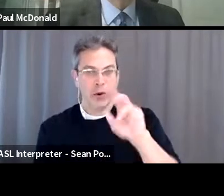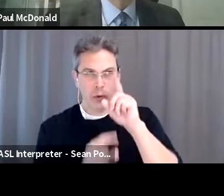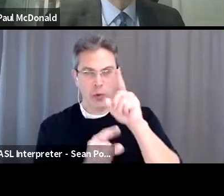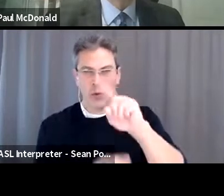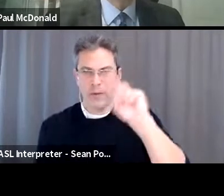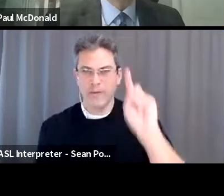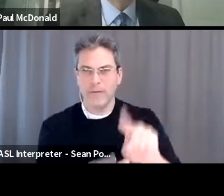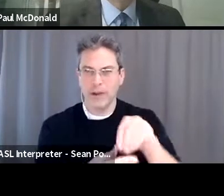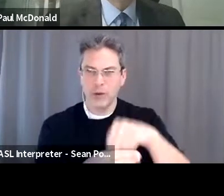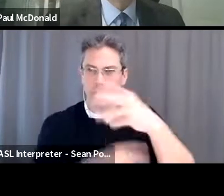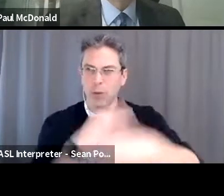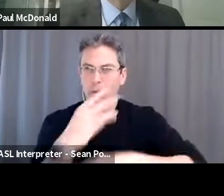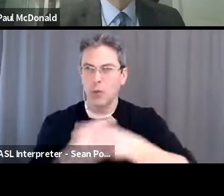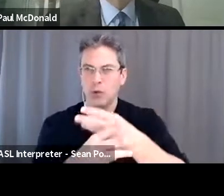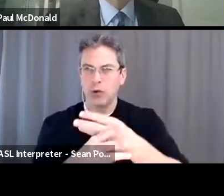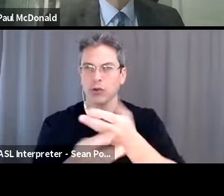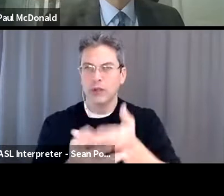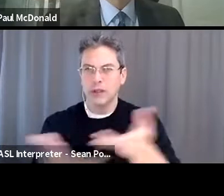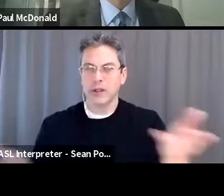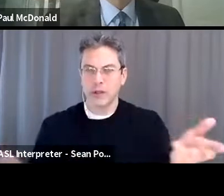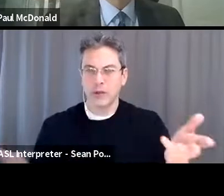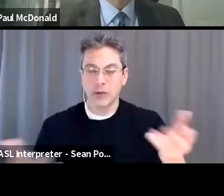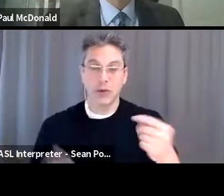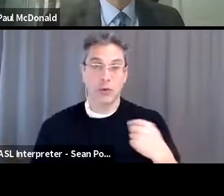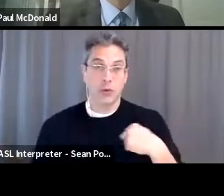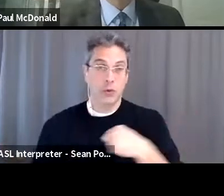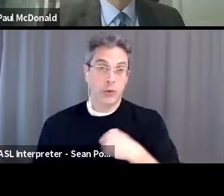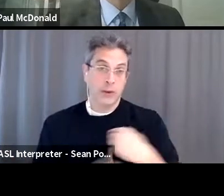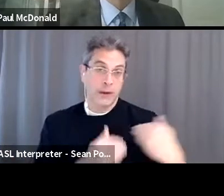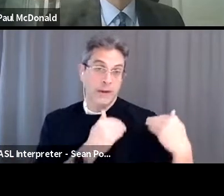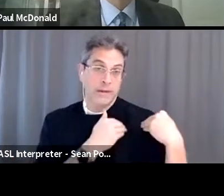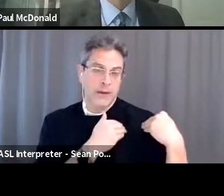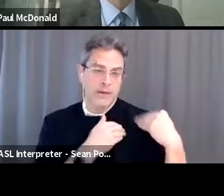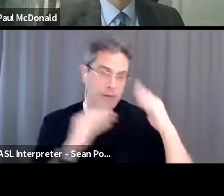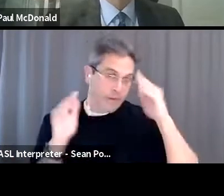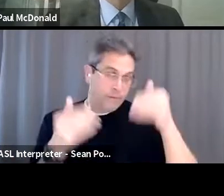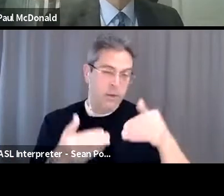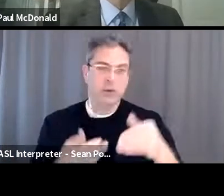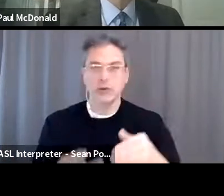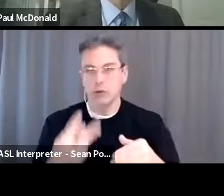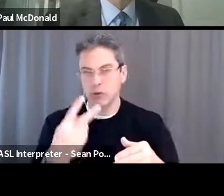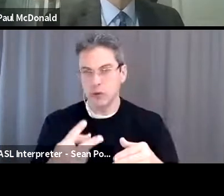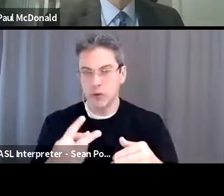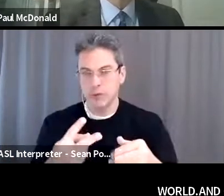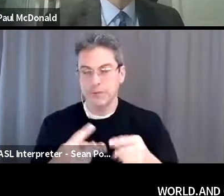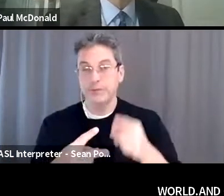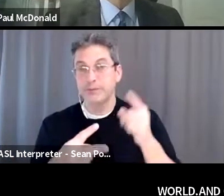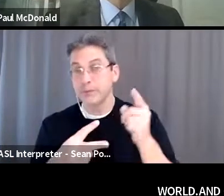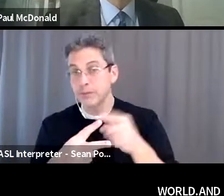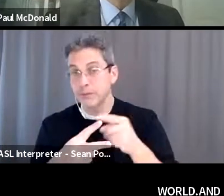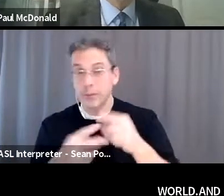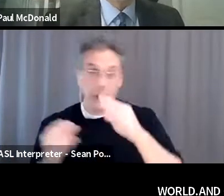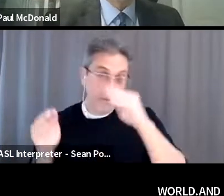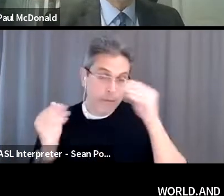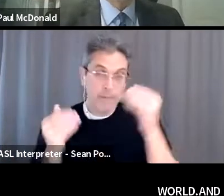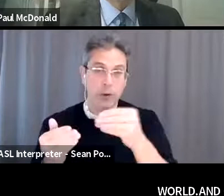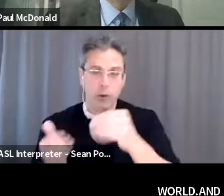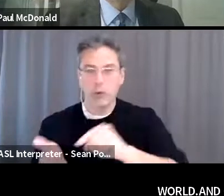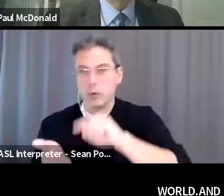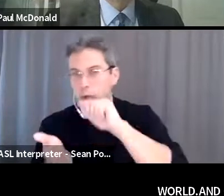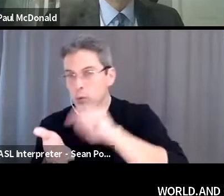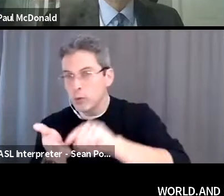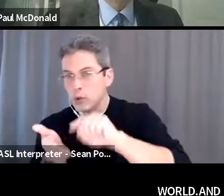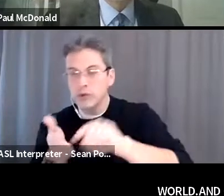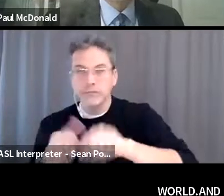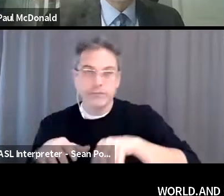our collaborating center has been tasked with two challenges in that respect. The first is to conduct research on new ideas